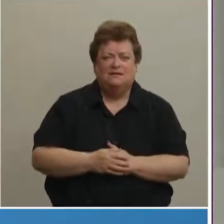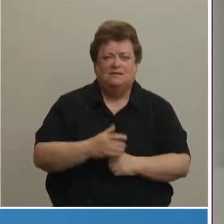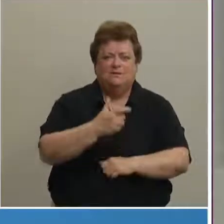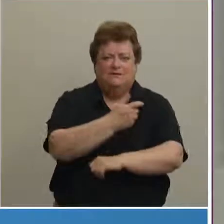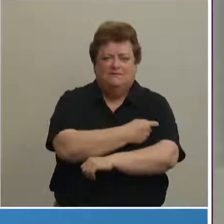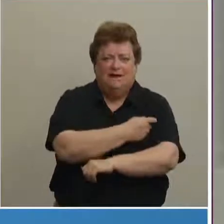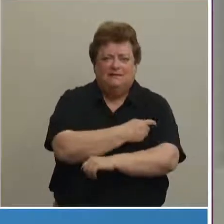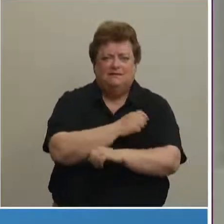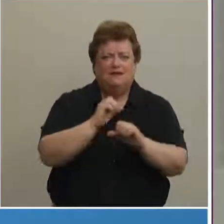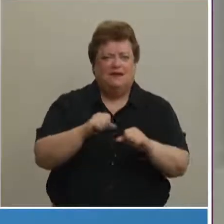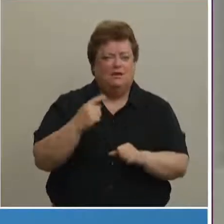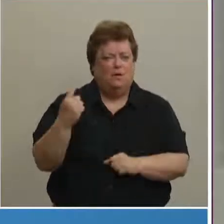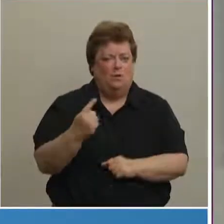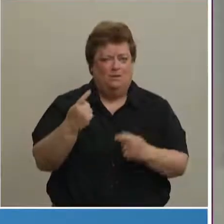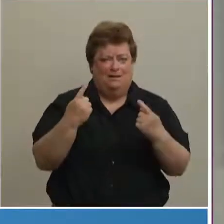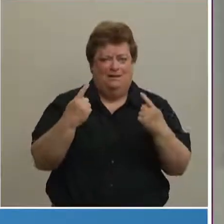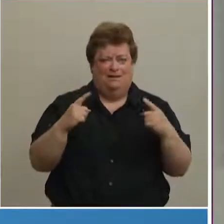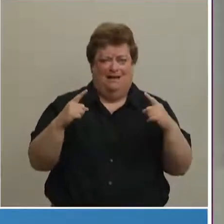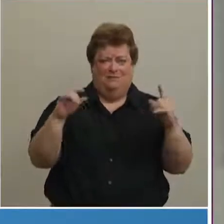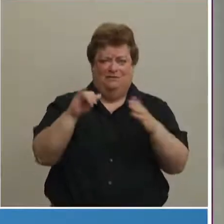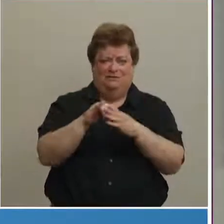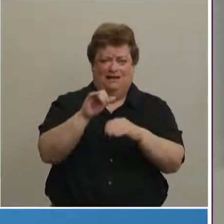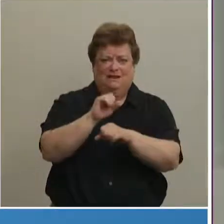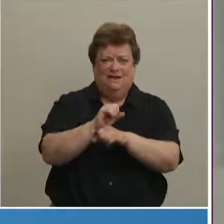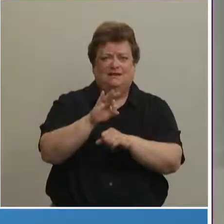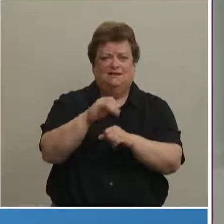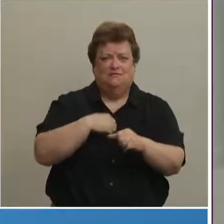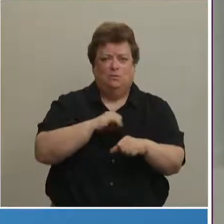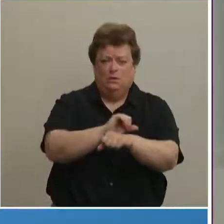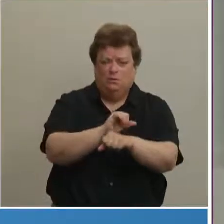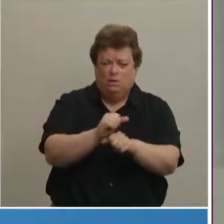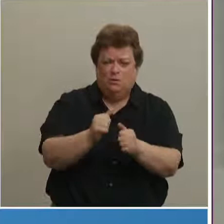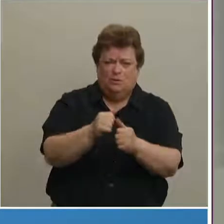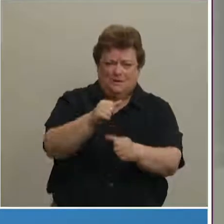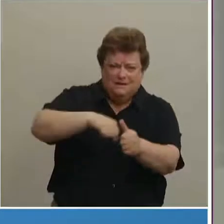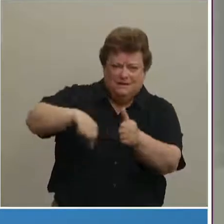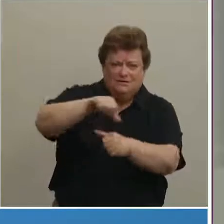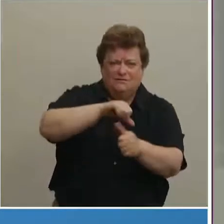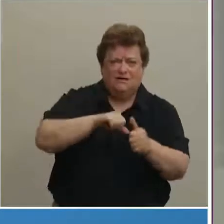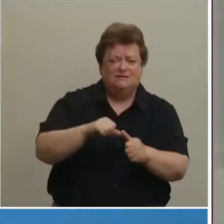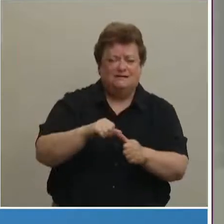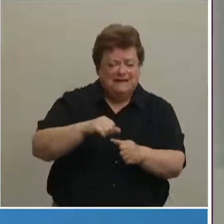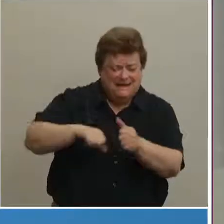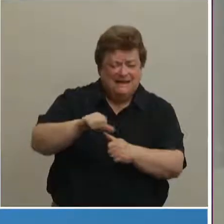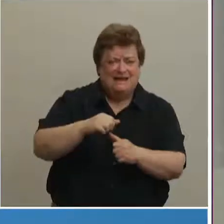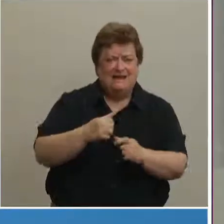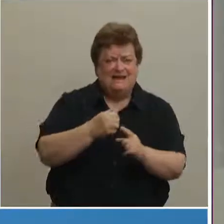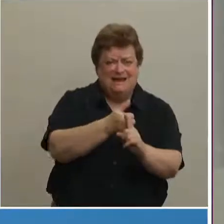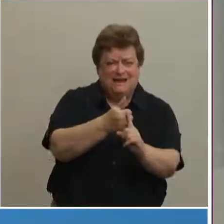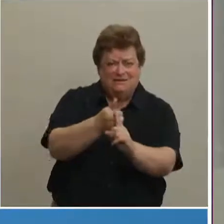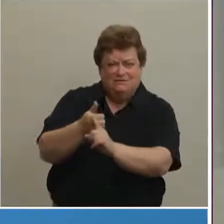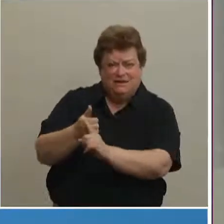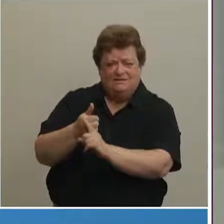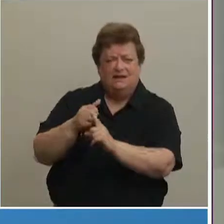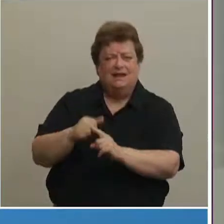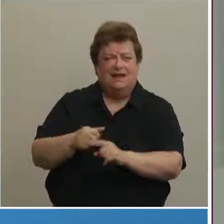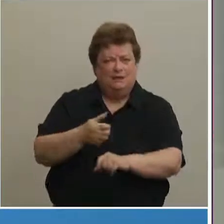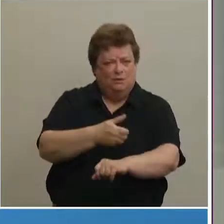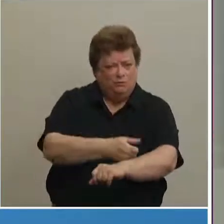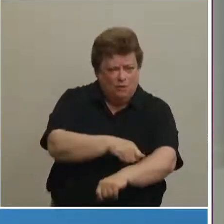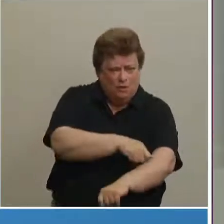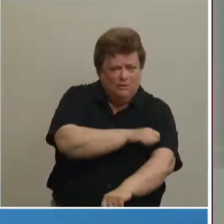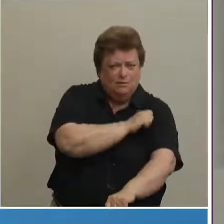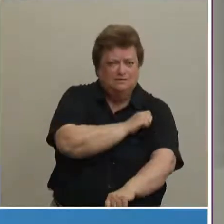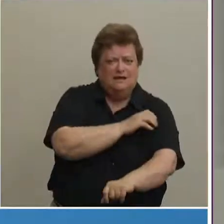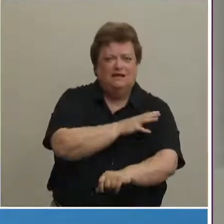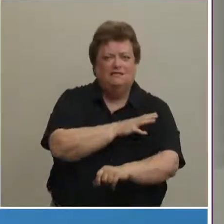in partnership with each one of us. Each one of us has the power to help end this pandemic by rolling up our sleeves and